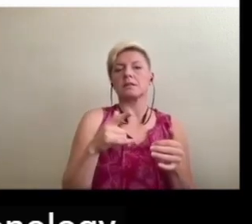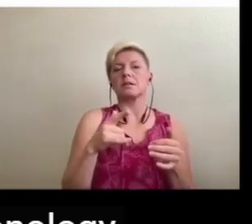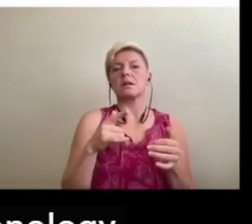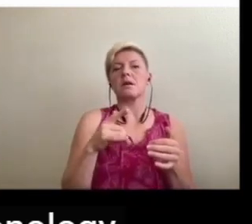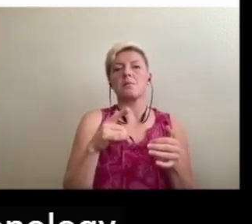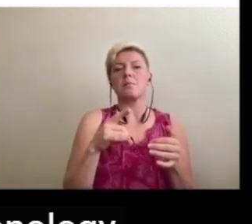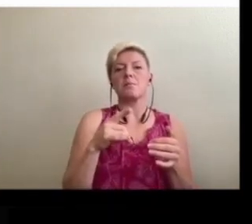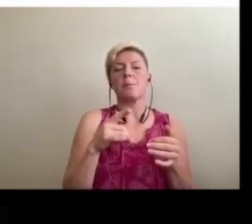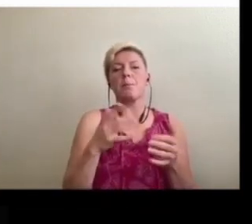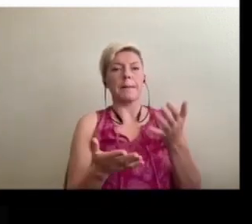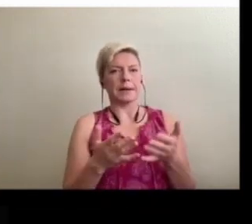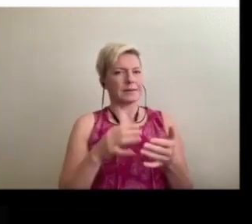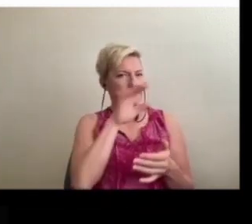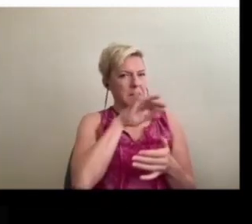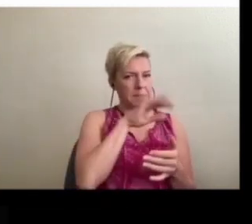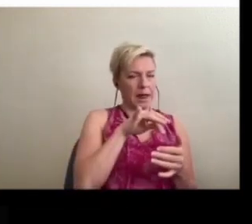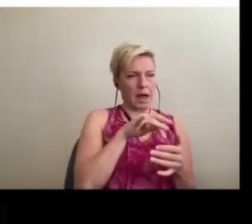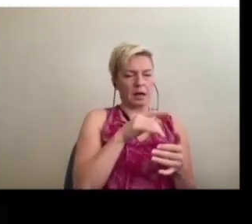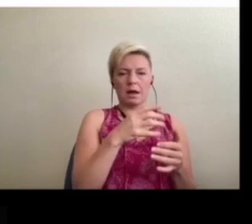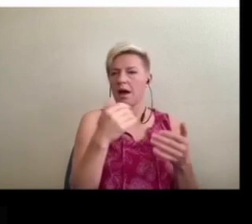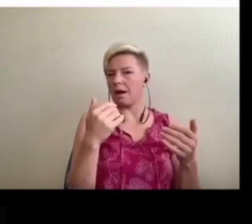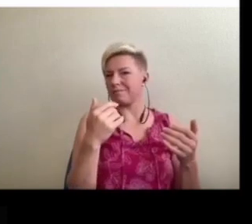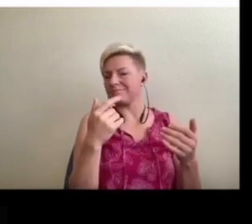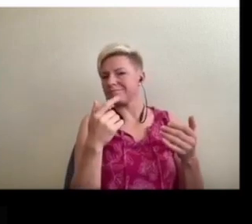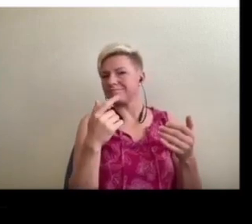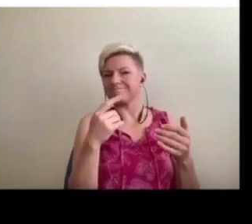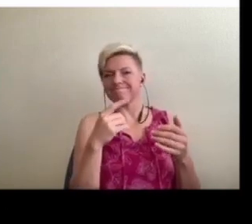reliance on phonology during reading comprehension.